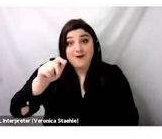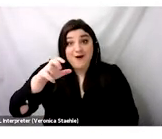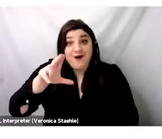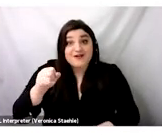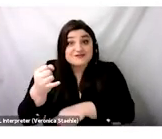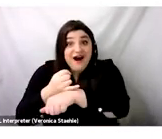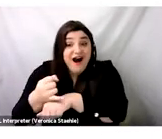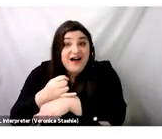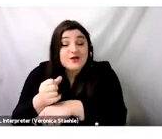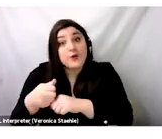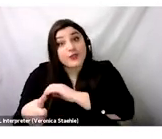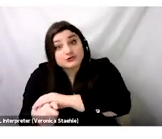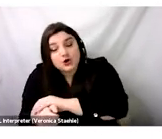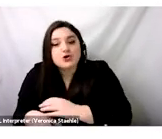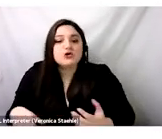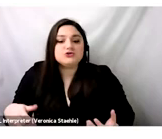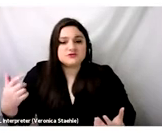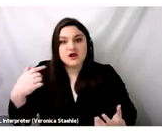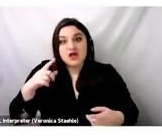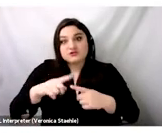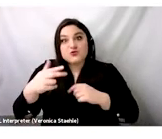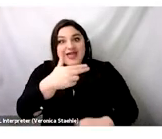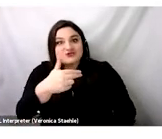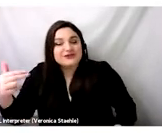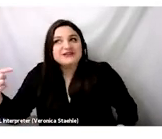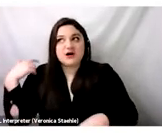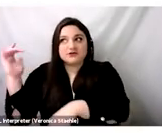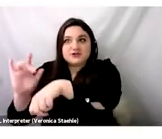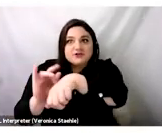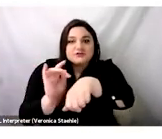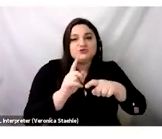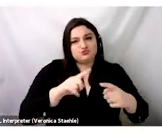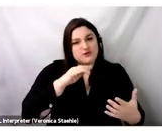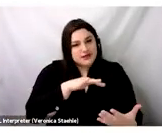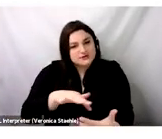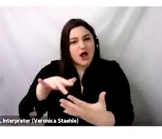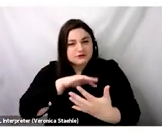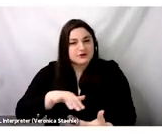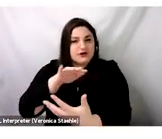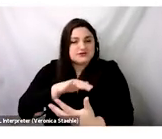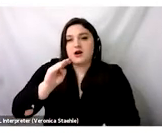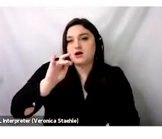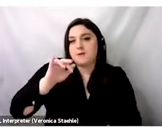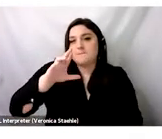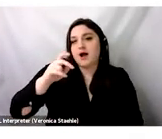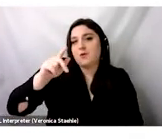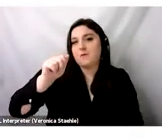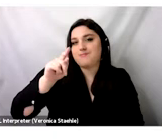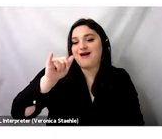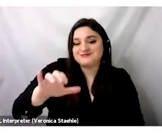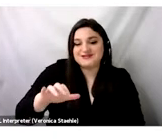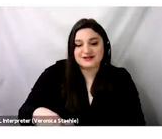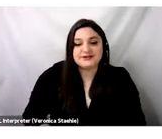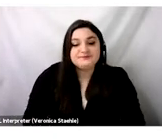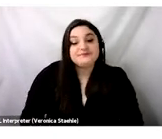So my job here, as I mentioned, is to open the gates of higher ed, virtually, of course, and so that all of you guys